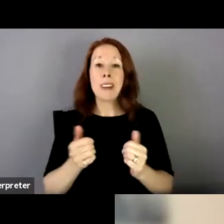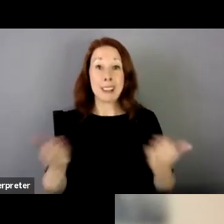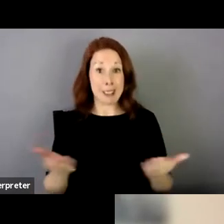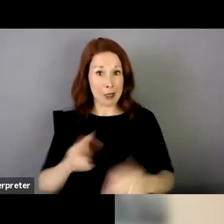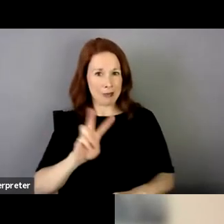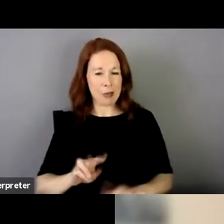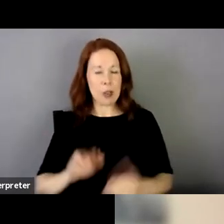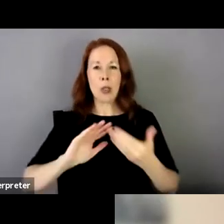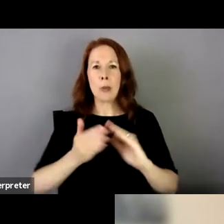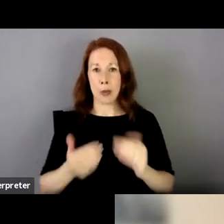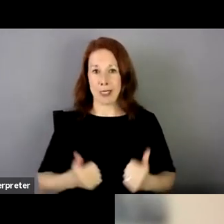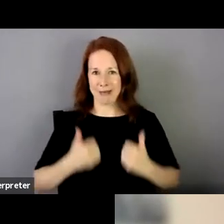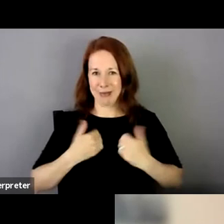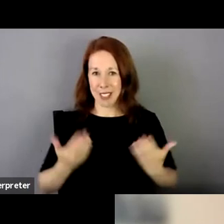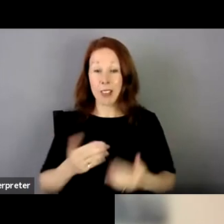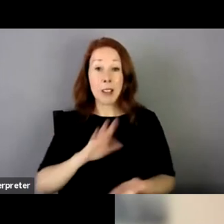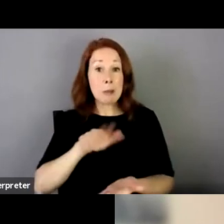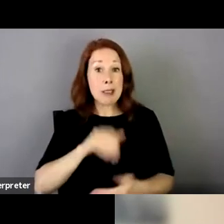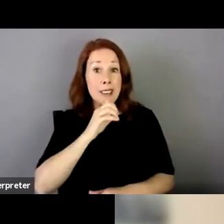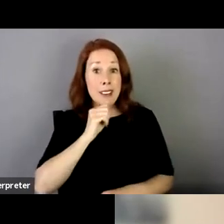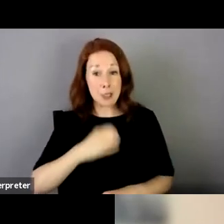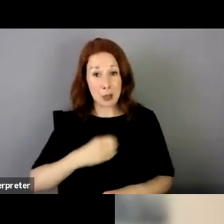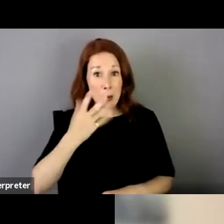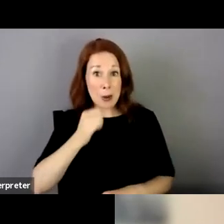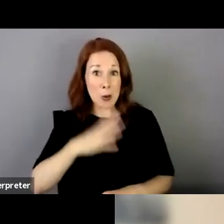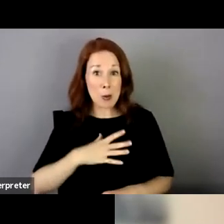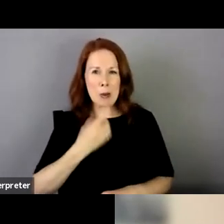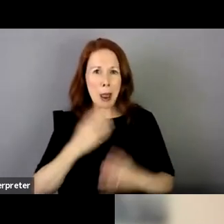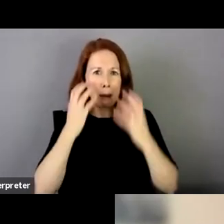Victoria. I am a middle-aged white woman with rosy